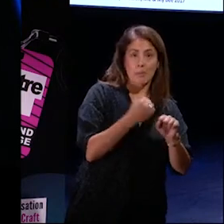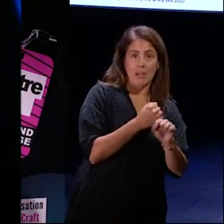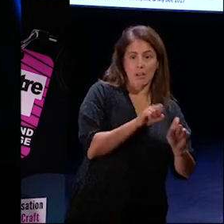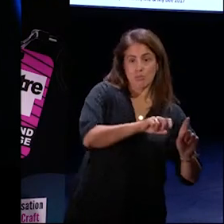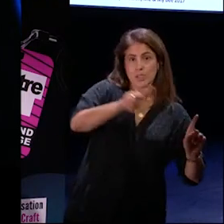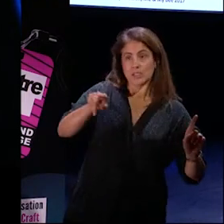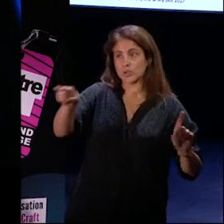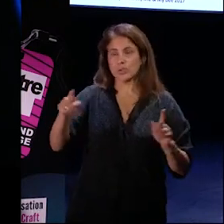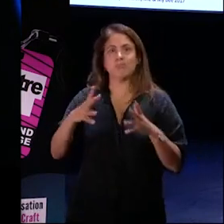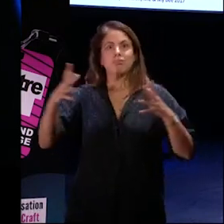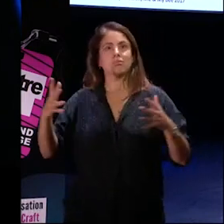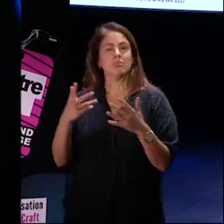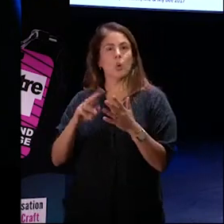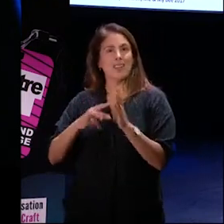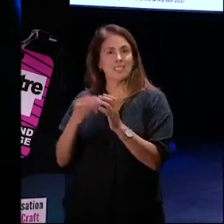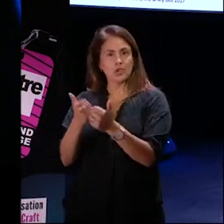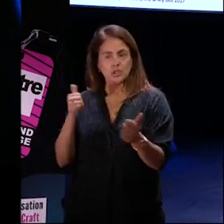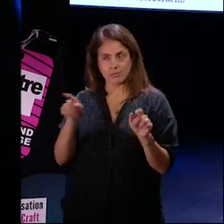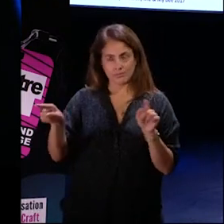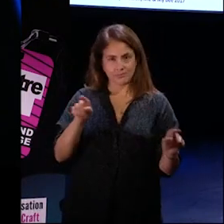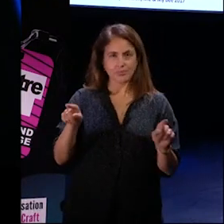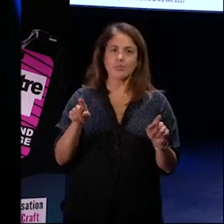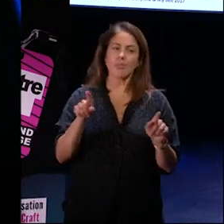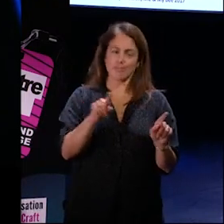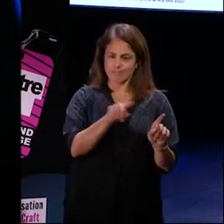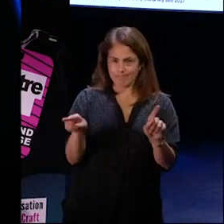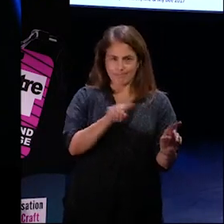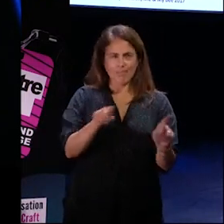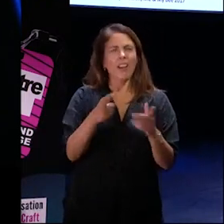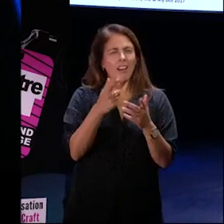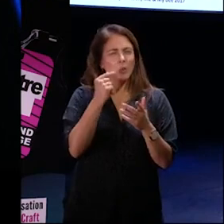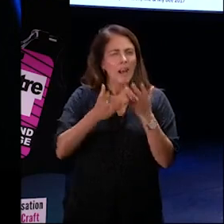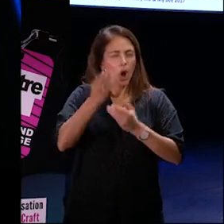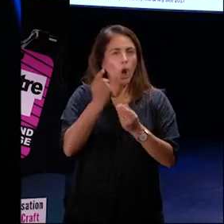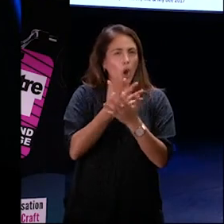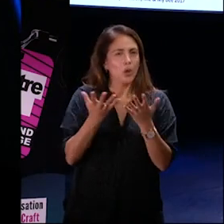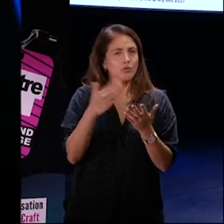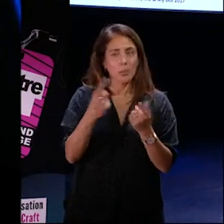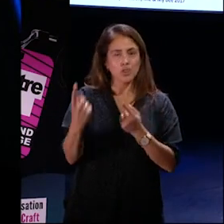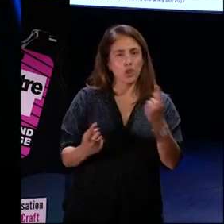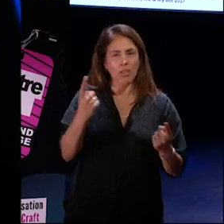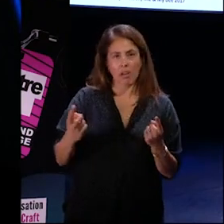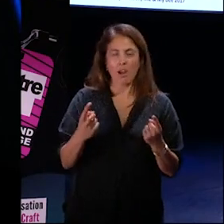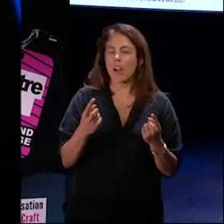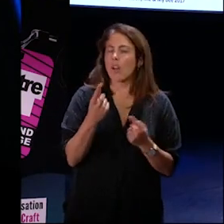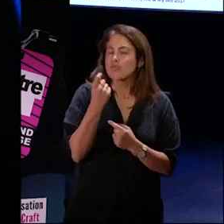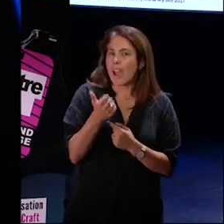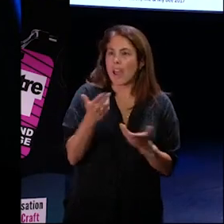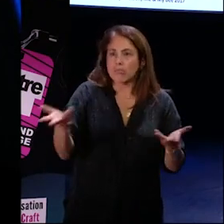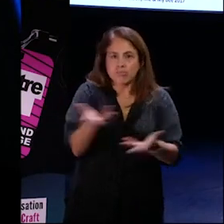bigger organisations, because I think there's a lot of learning that can happen between the two, and that conversation doesn't often happen.